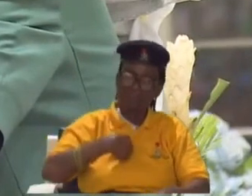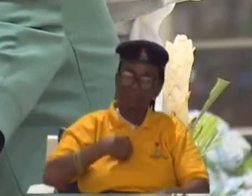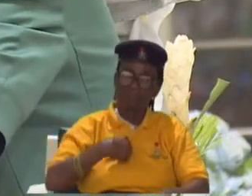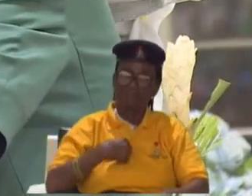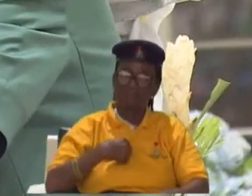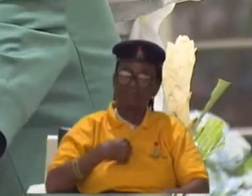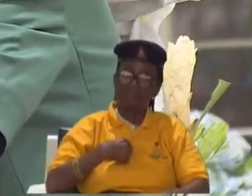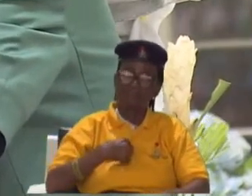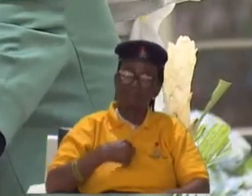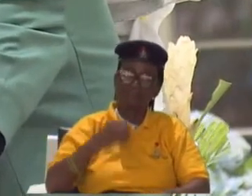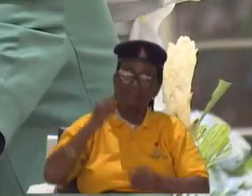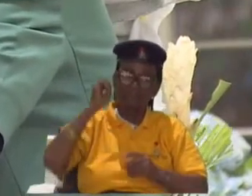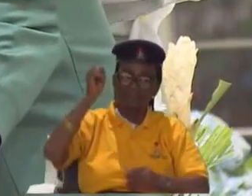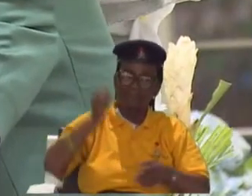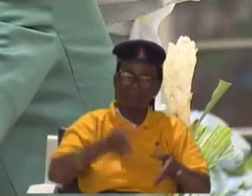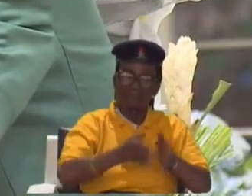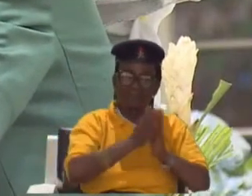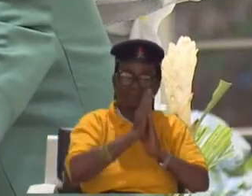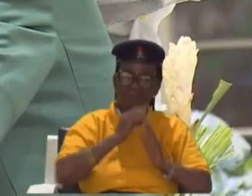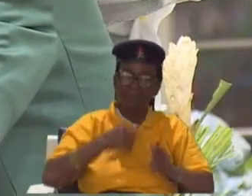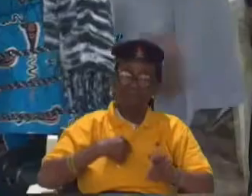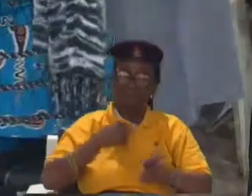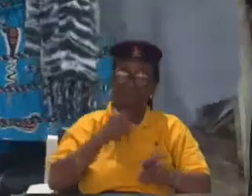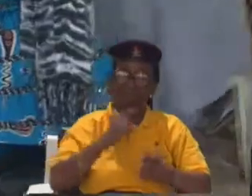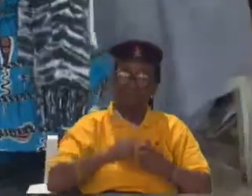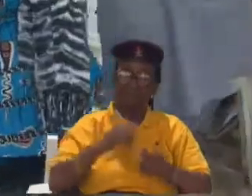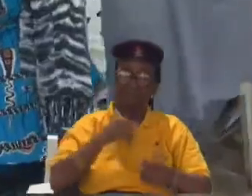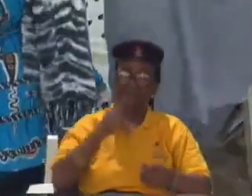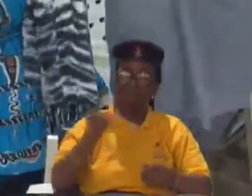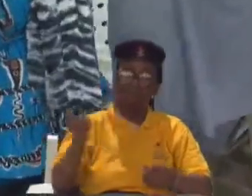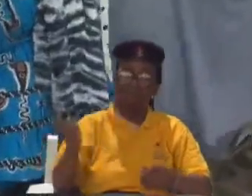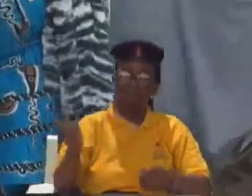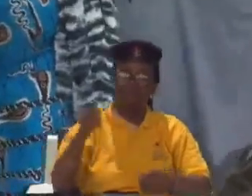He asked me to tell you tonight.